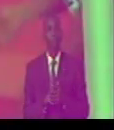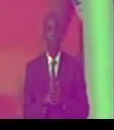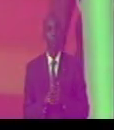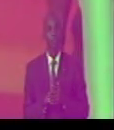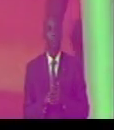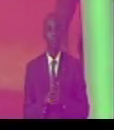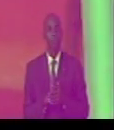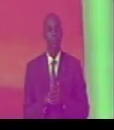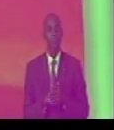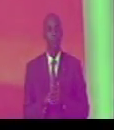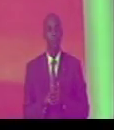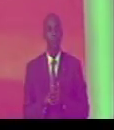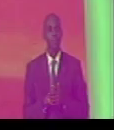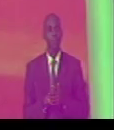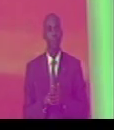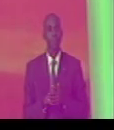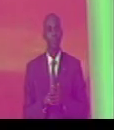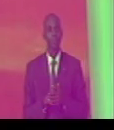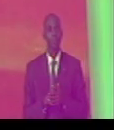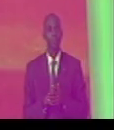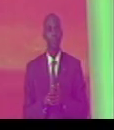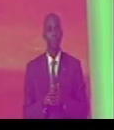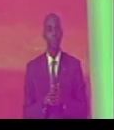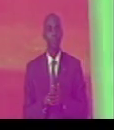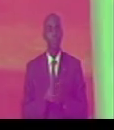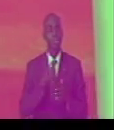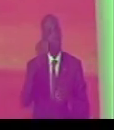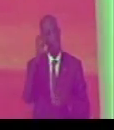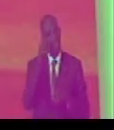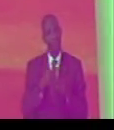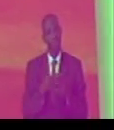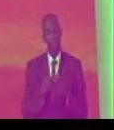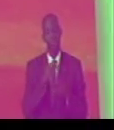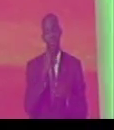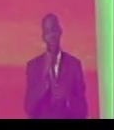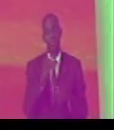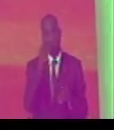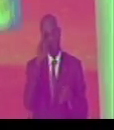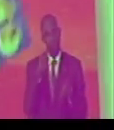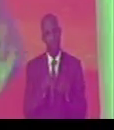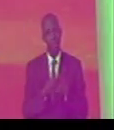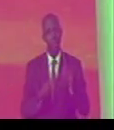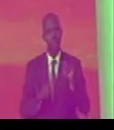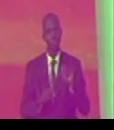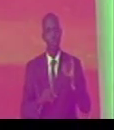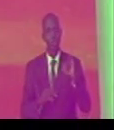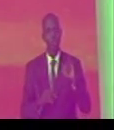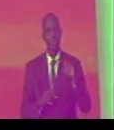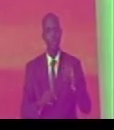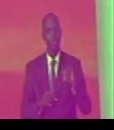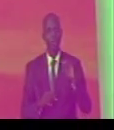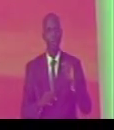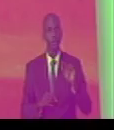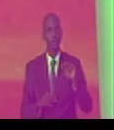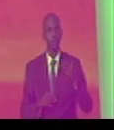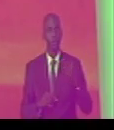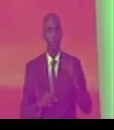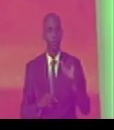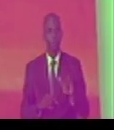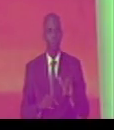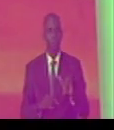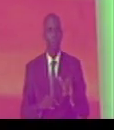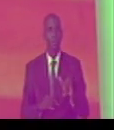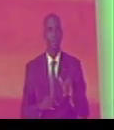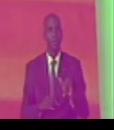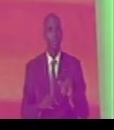Praise the Lord. My name is Bro Caleb Timothy. I'm from Sokale District, Duse Central